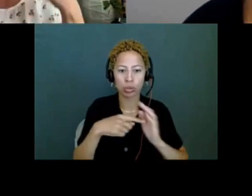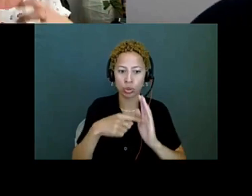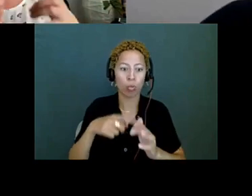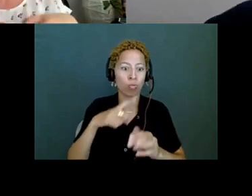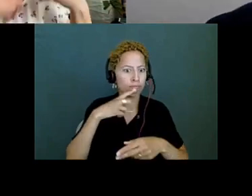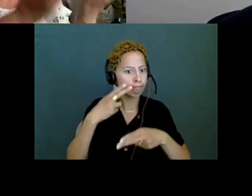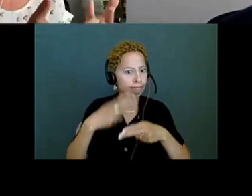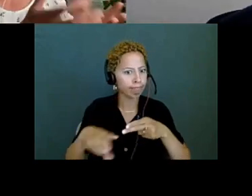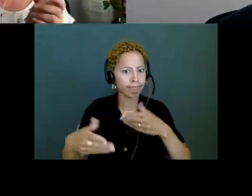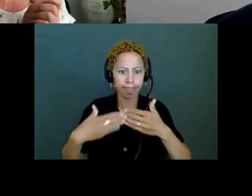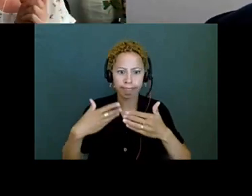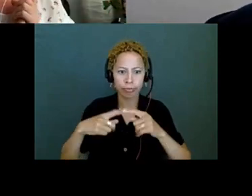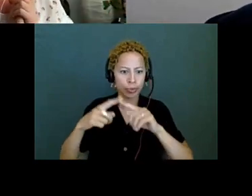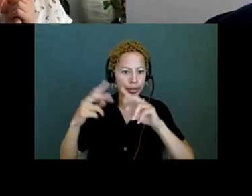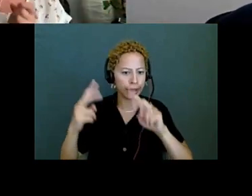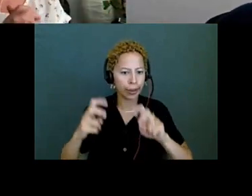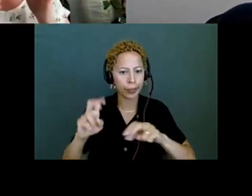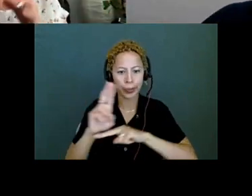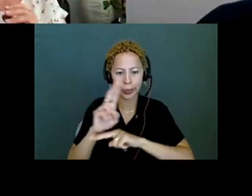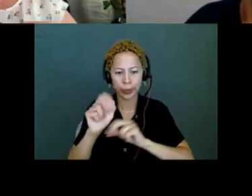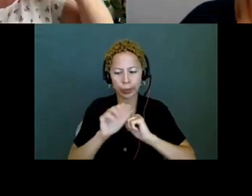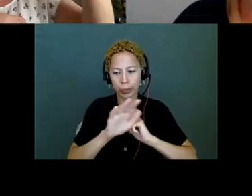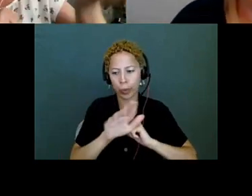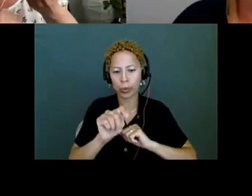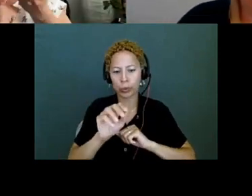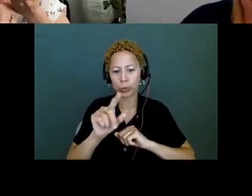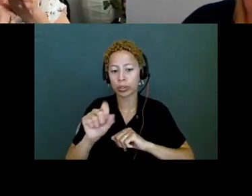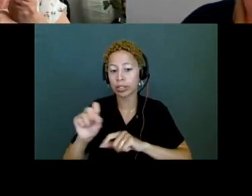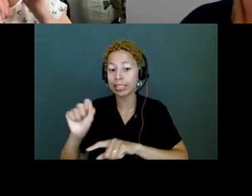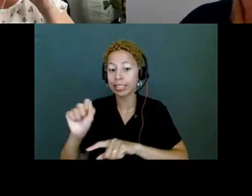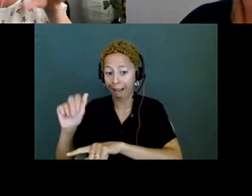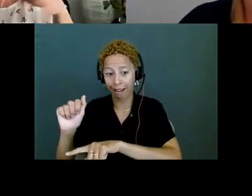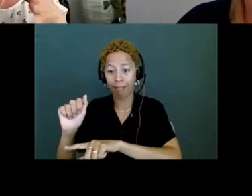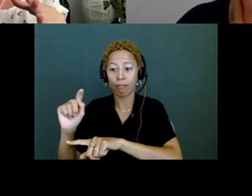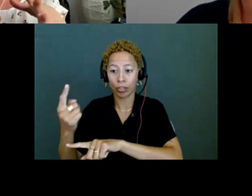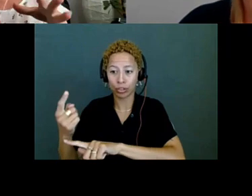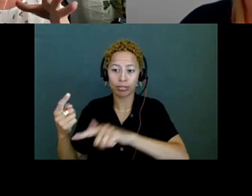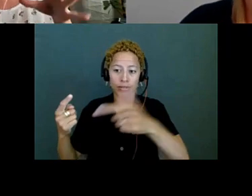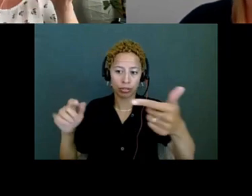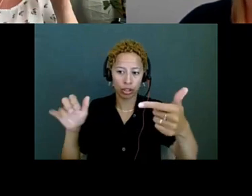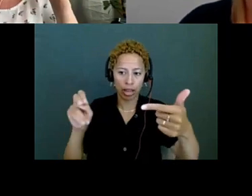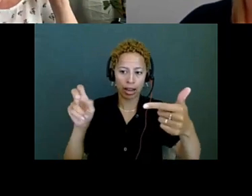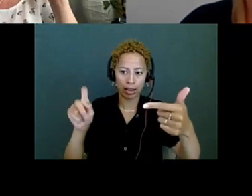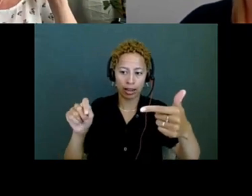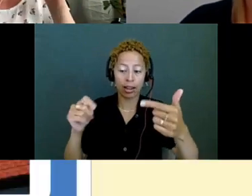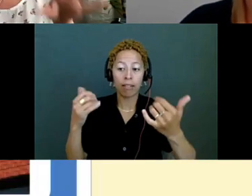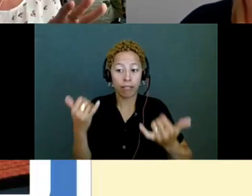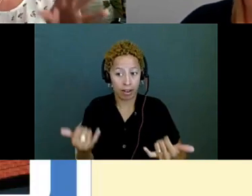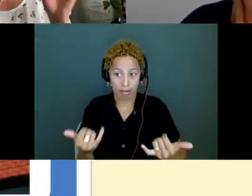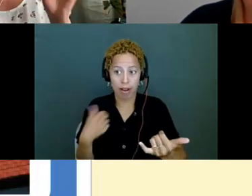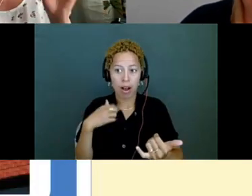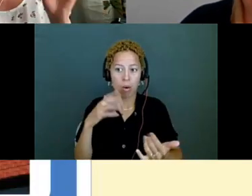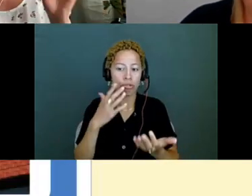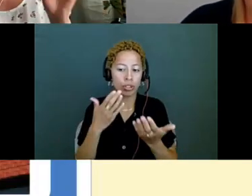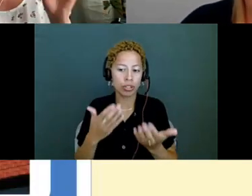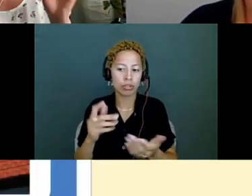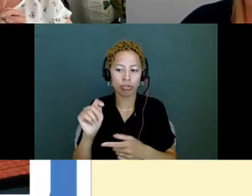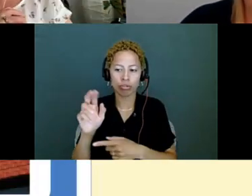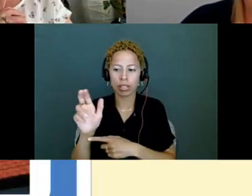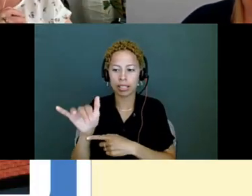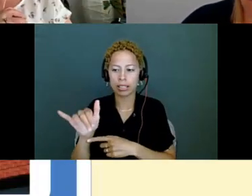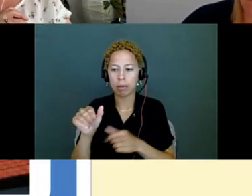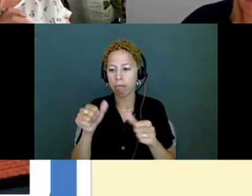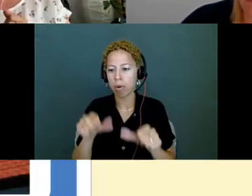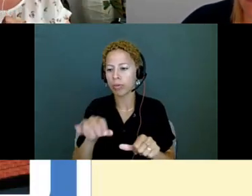to download it and use it with your tools. So Sara, you go first and then Janet. And in the meantime, I'm just going to suggest Tracy posted our